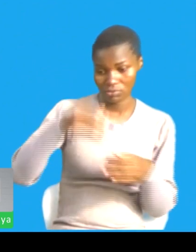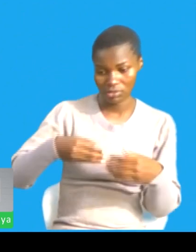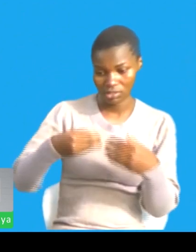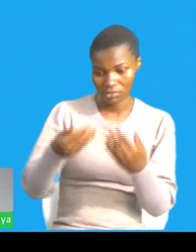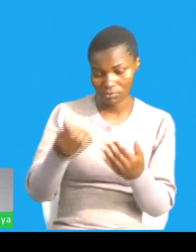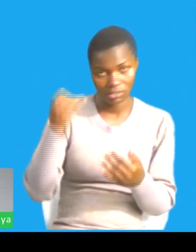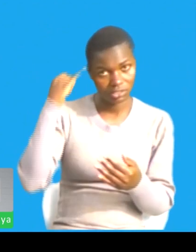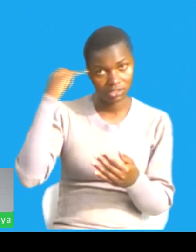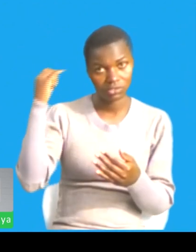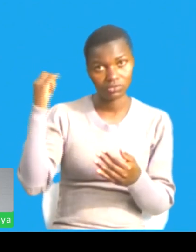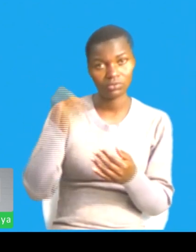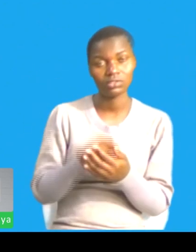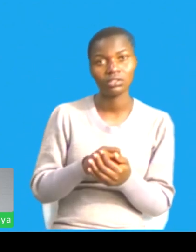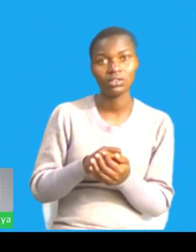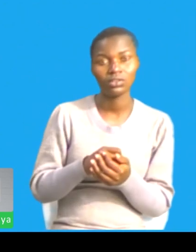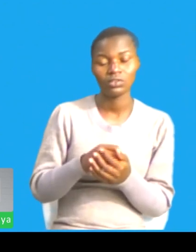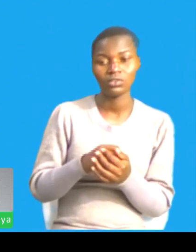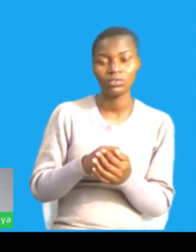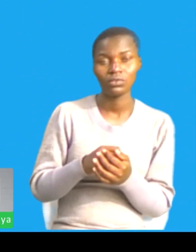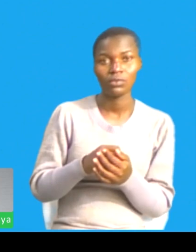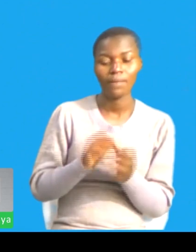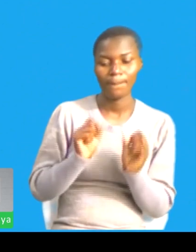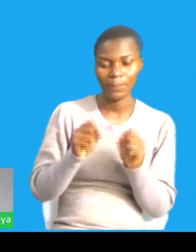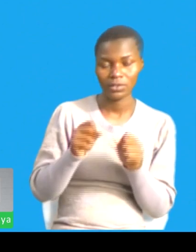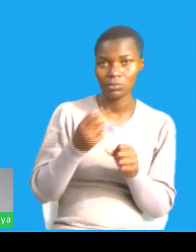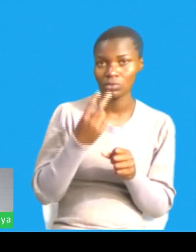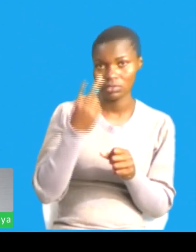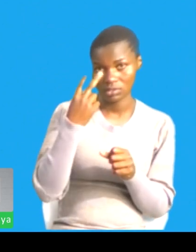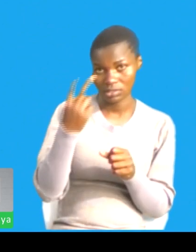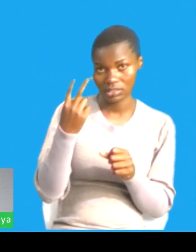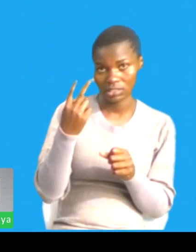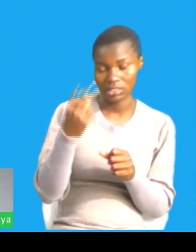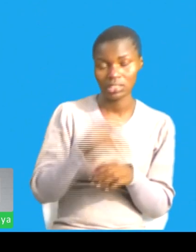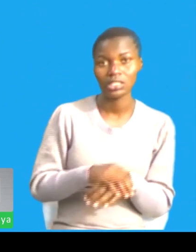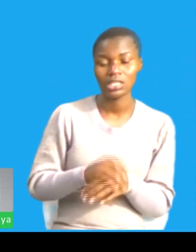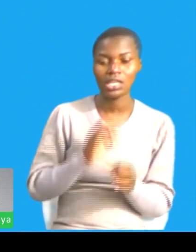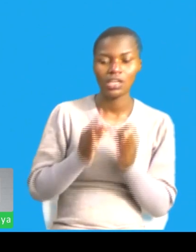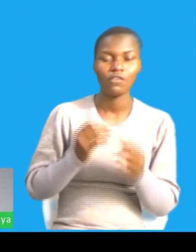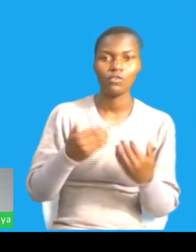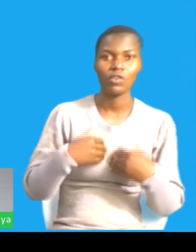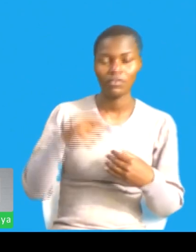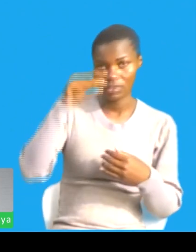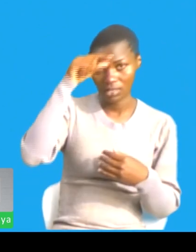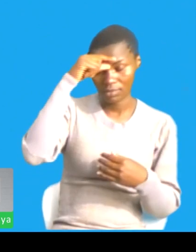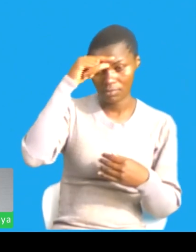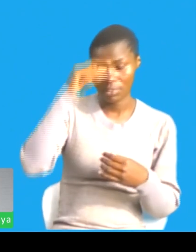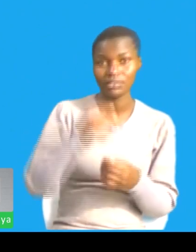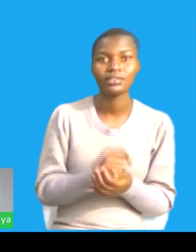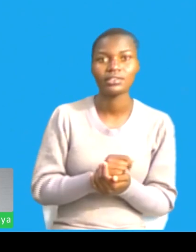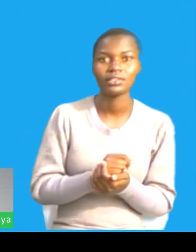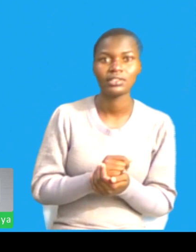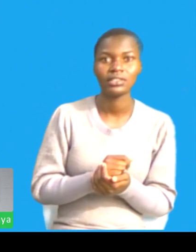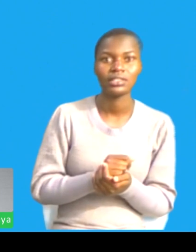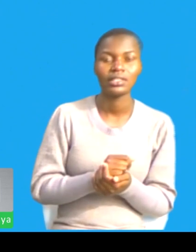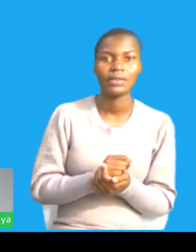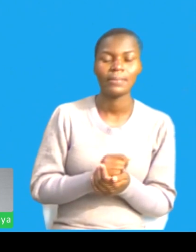out ndio tuweze kuona mkiwa na serikali na iko na uwezo wa kuangalia hizi vitu na EACC ingilie hapo. EACC is supposed